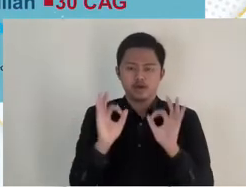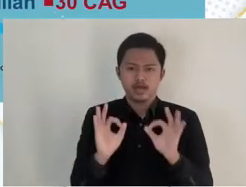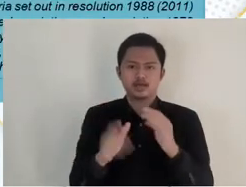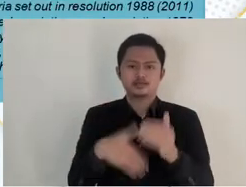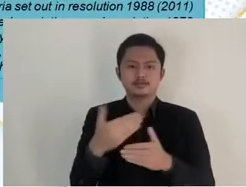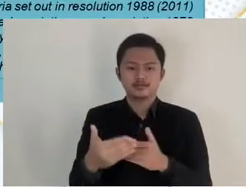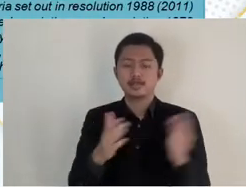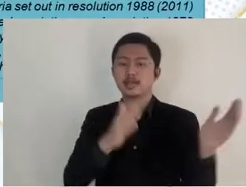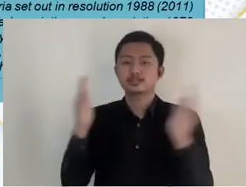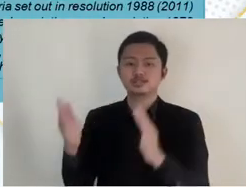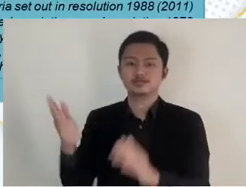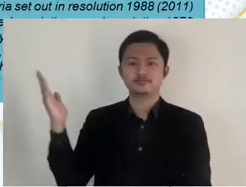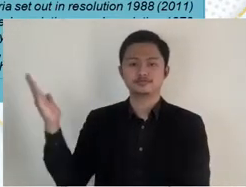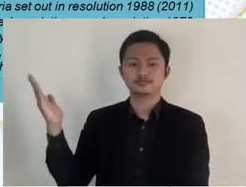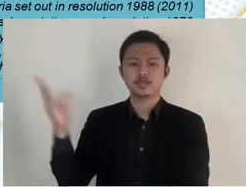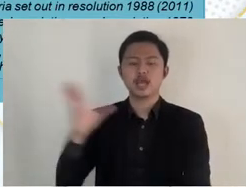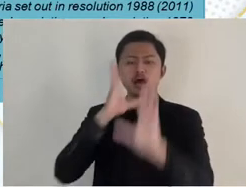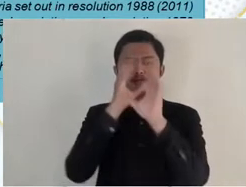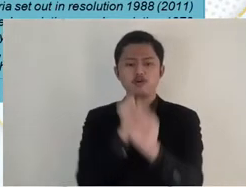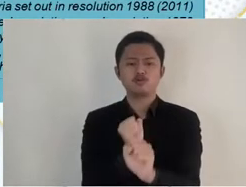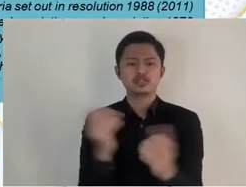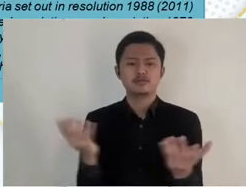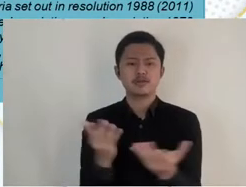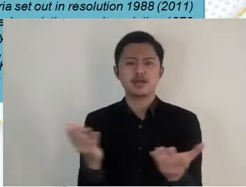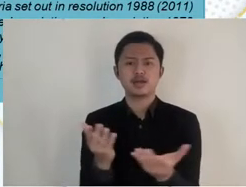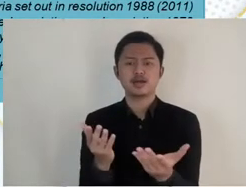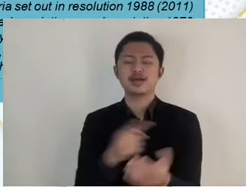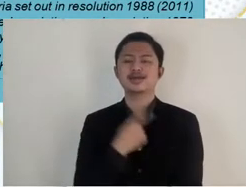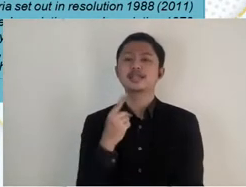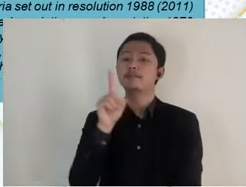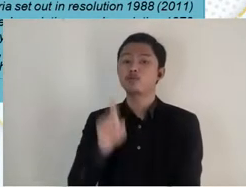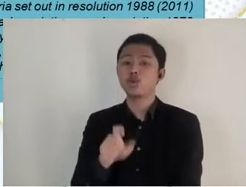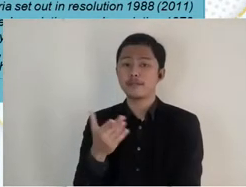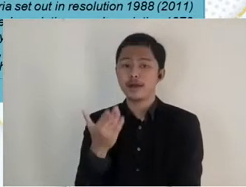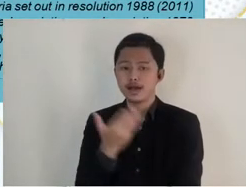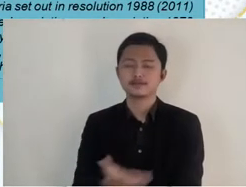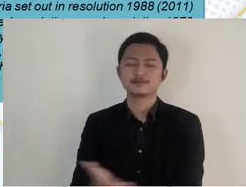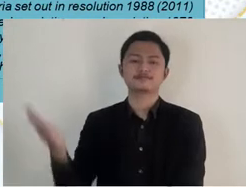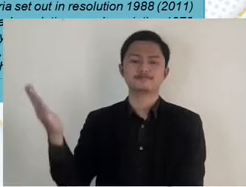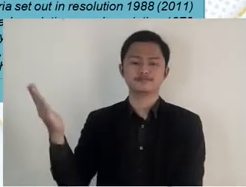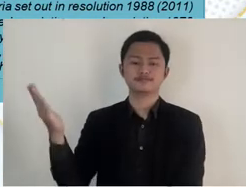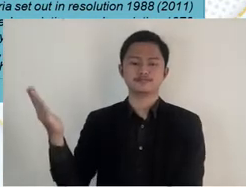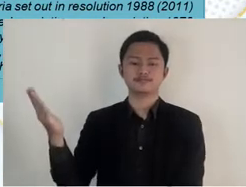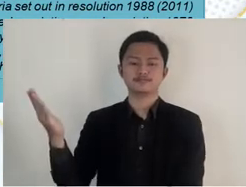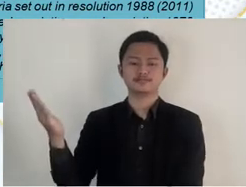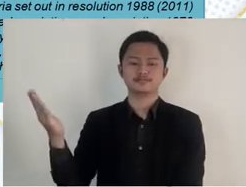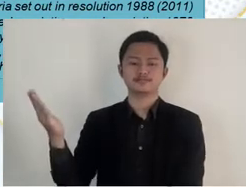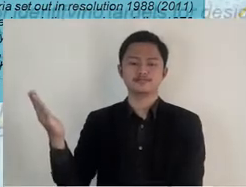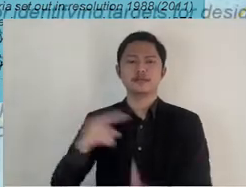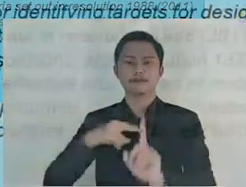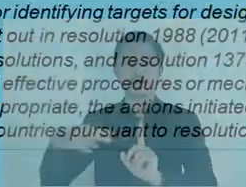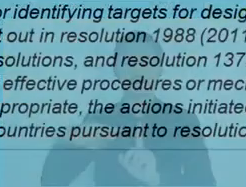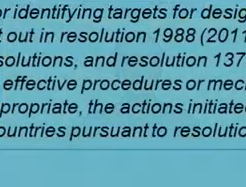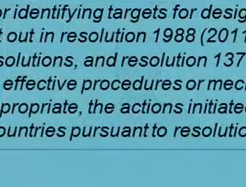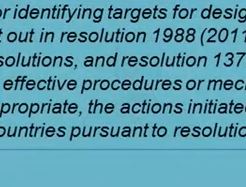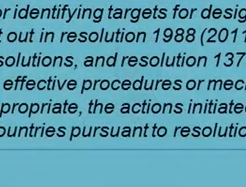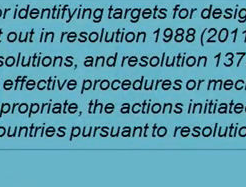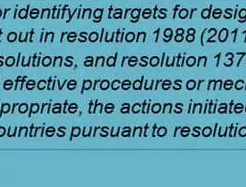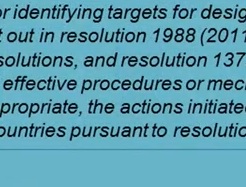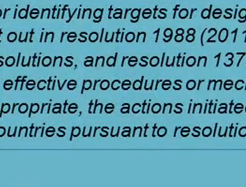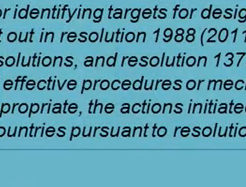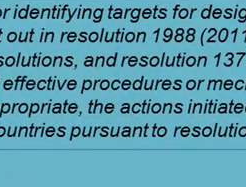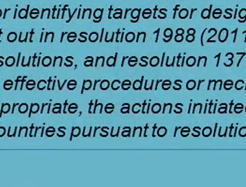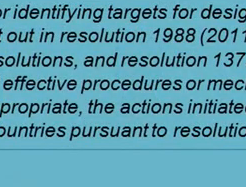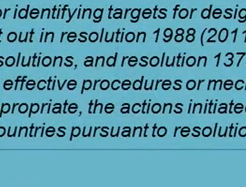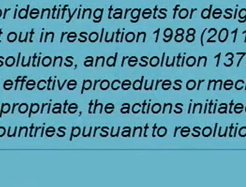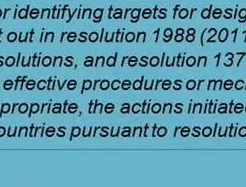is focused on, there is a need for us to have a paradigm shift or a game changer, and that is